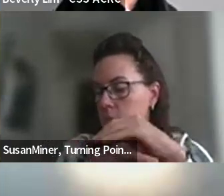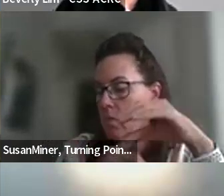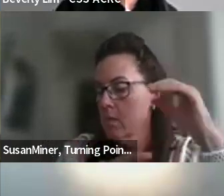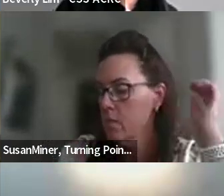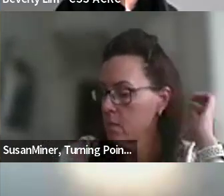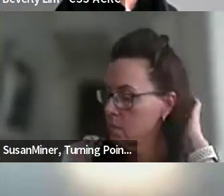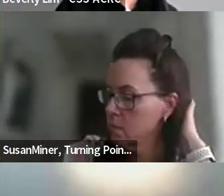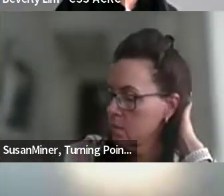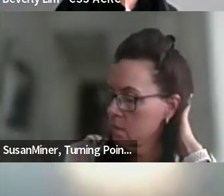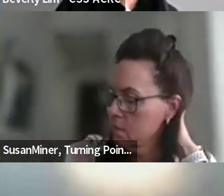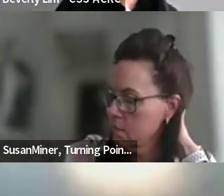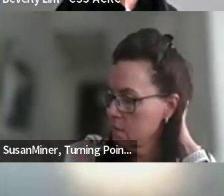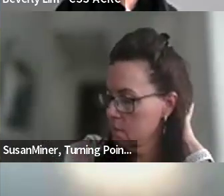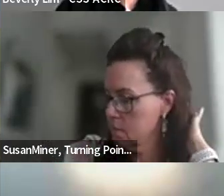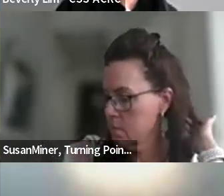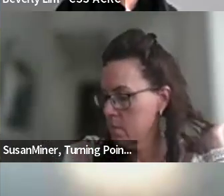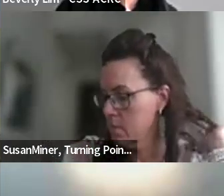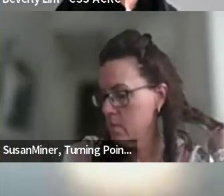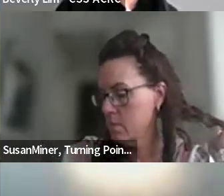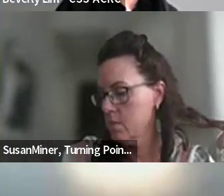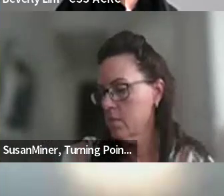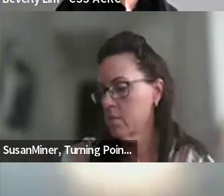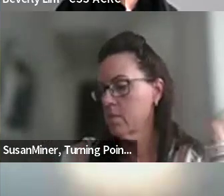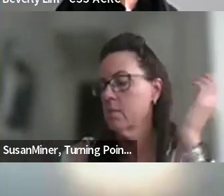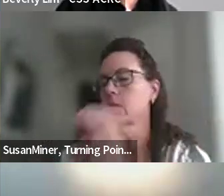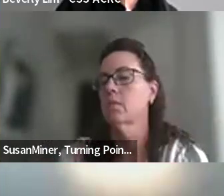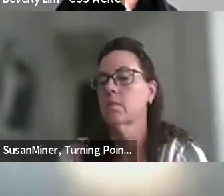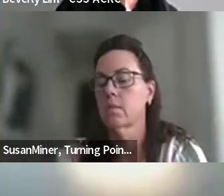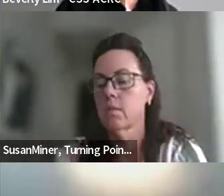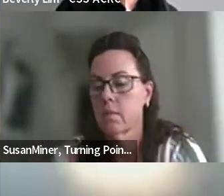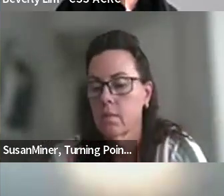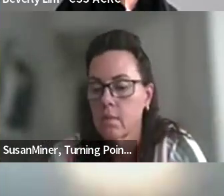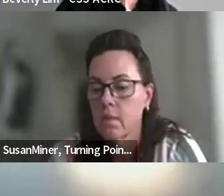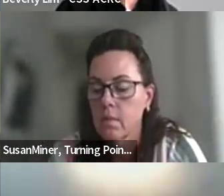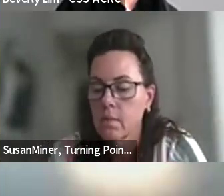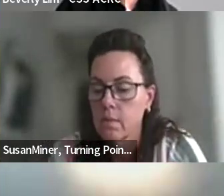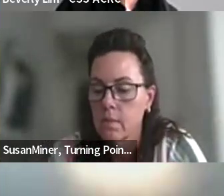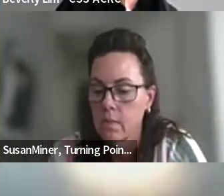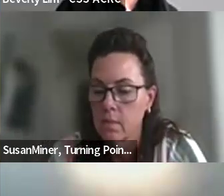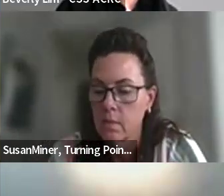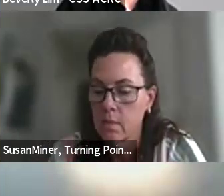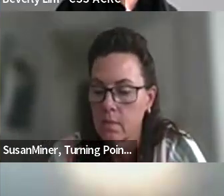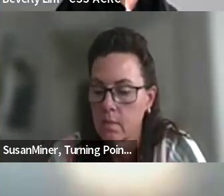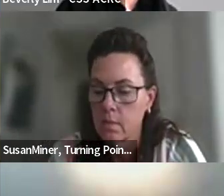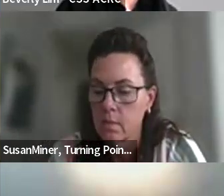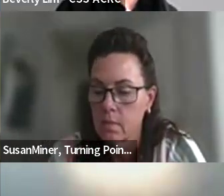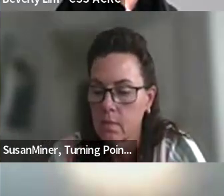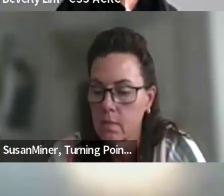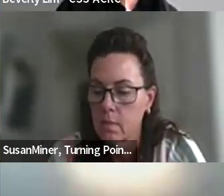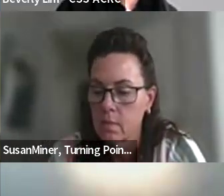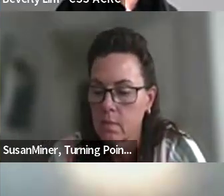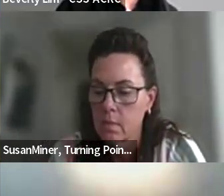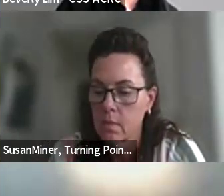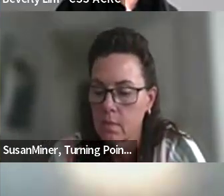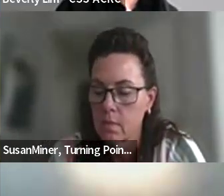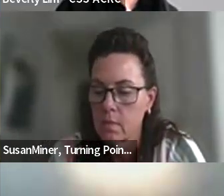double checking everything. We have specialists verifying information prior to them going out. However, if you do receive something, please reach out to your specialist. Please